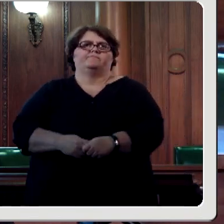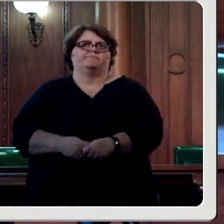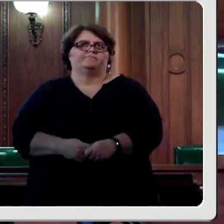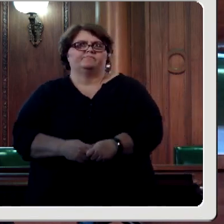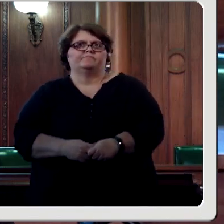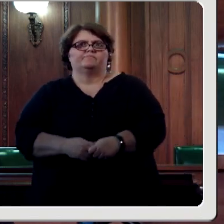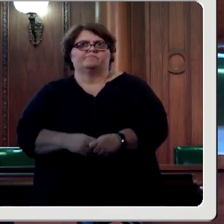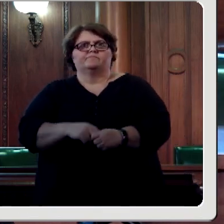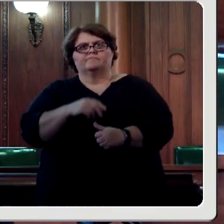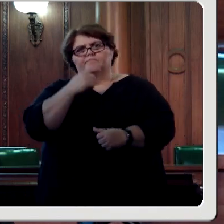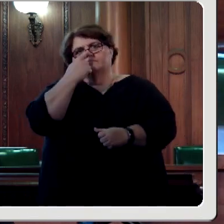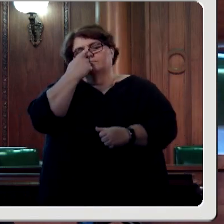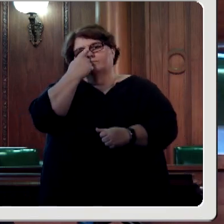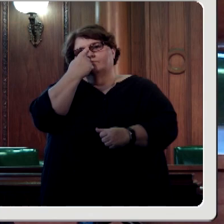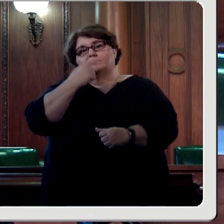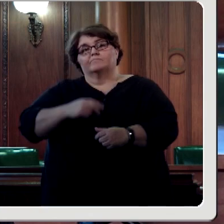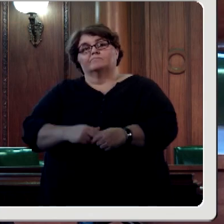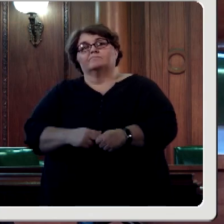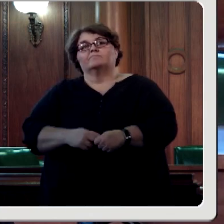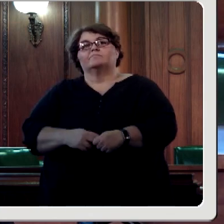than there were in prior years.